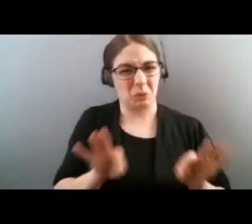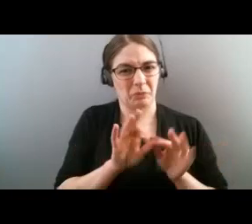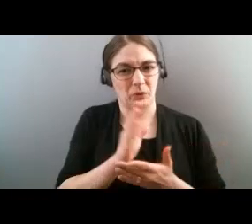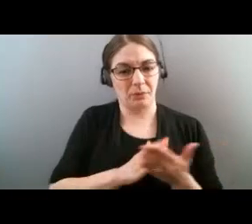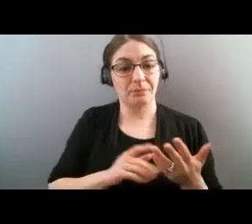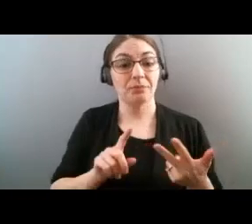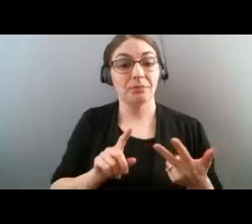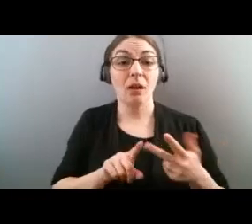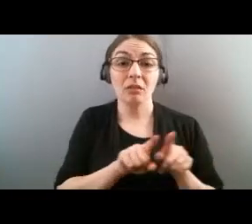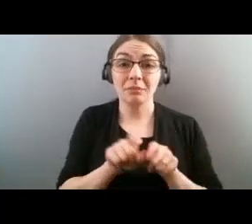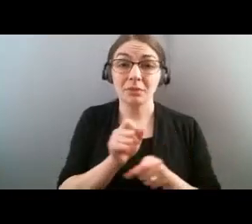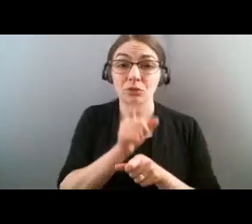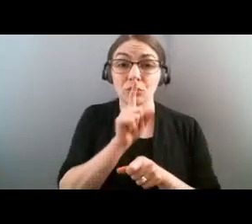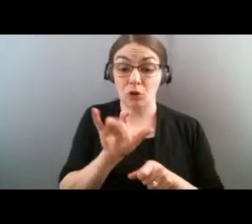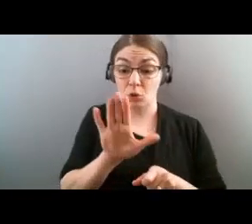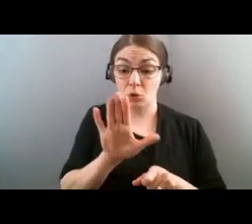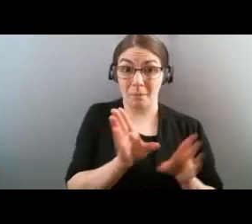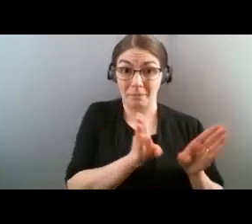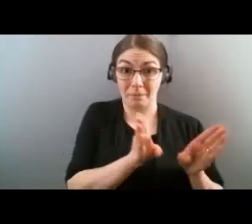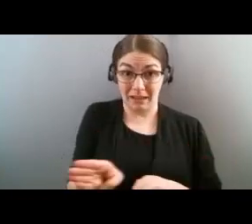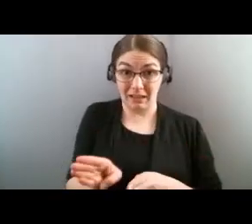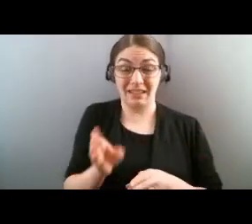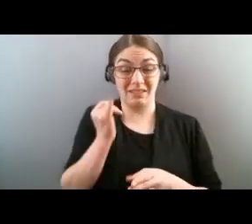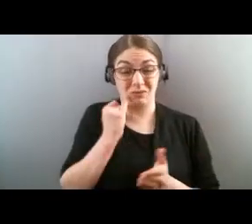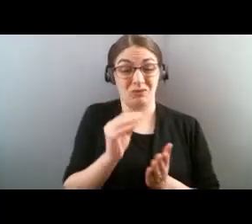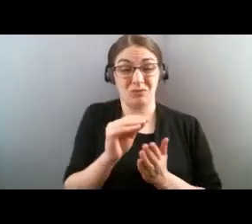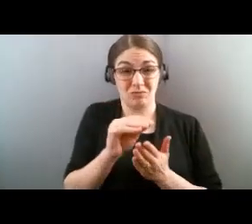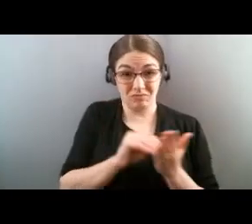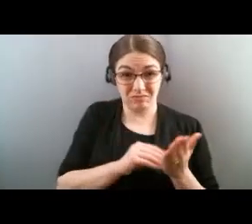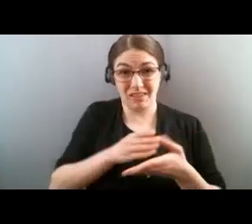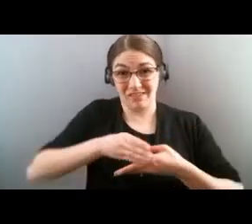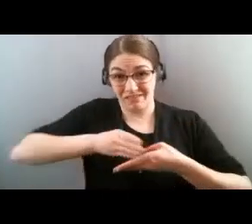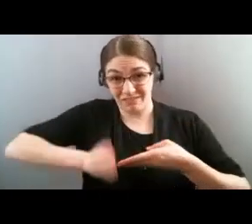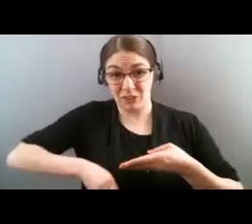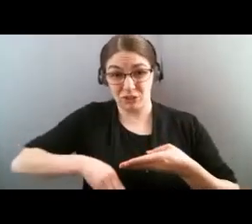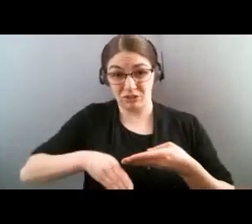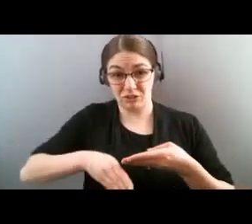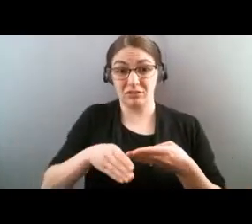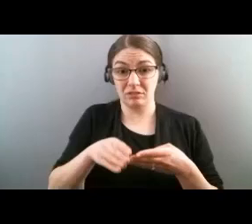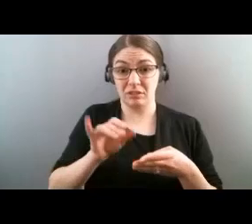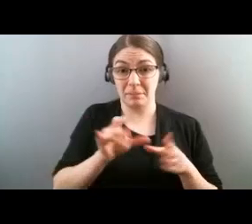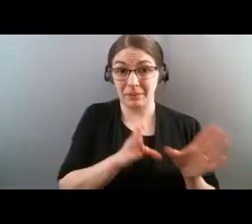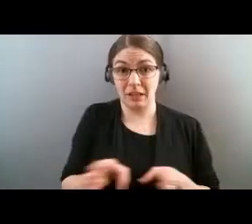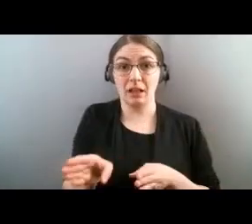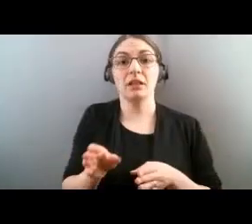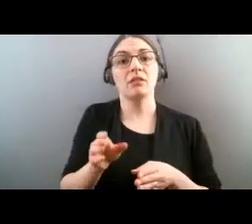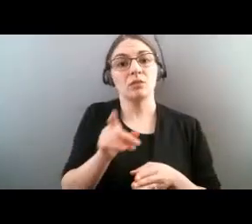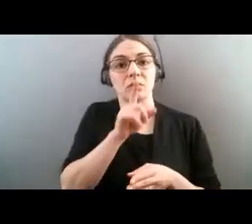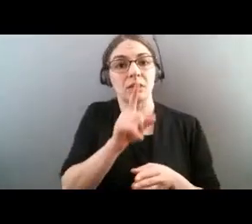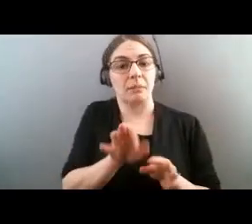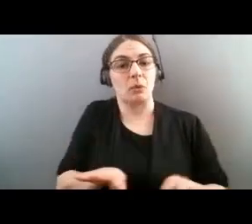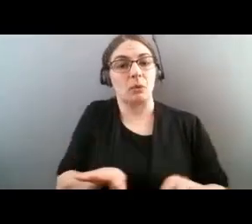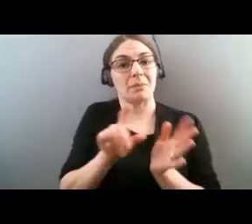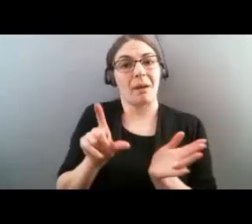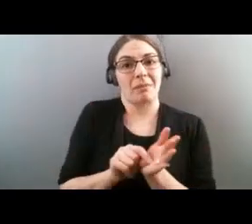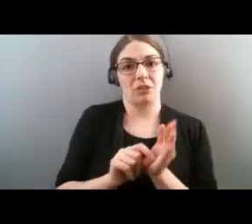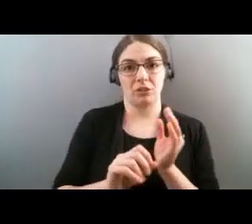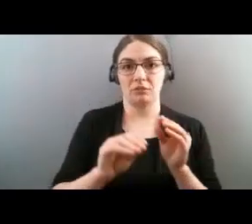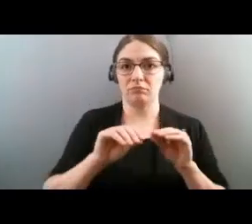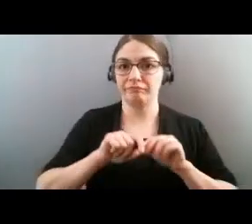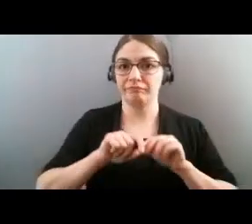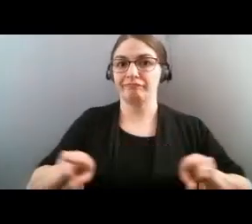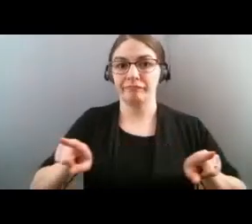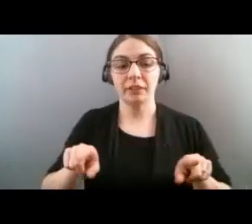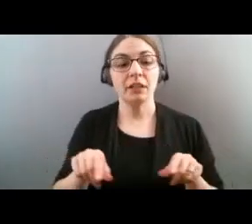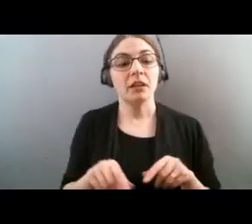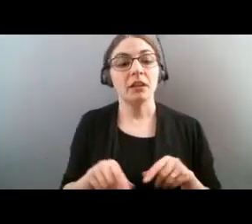the plan. So if you have completed a plan, it is important that the public knows about it. For example, we publish it in our website, but if